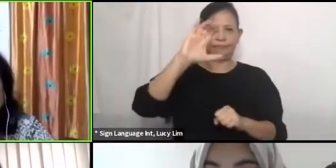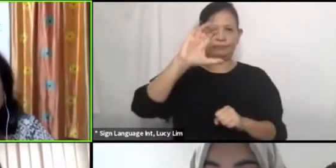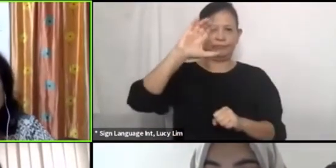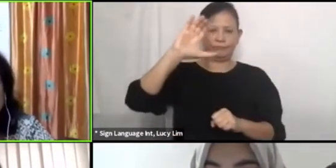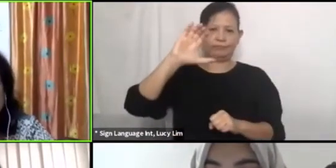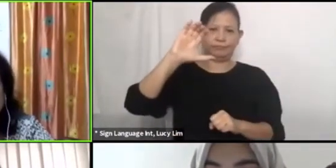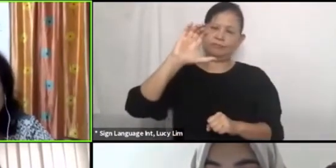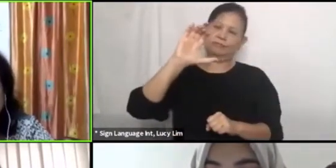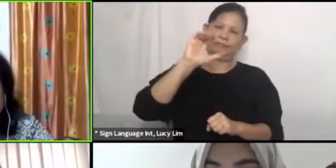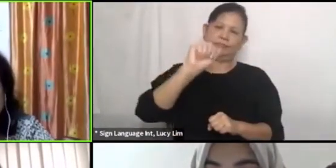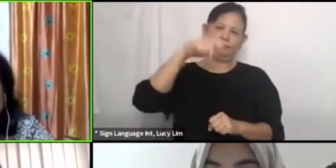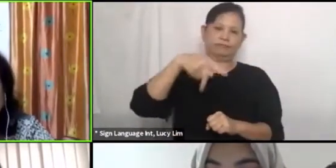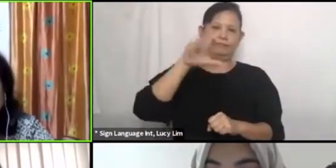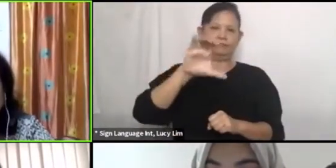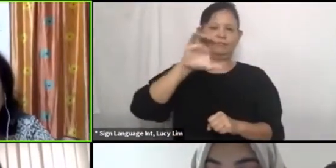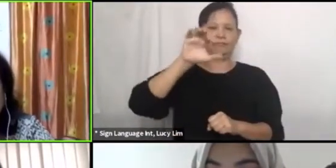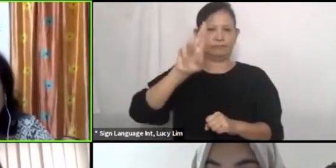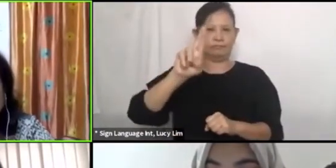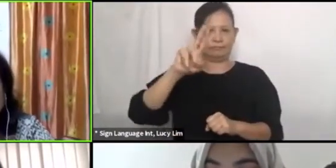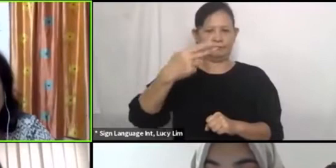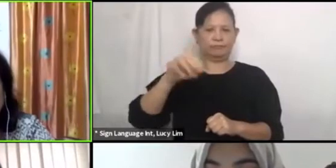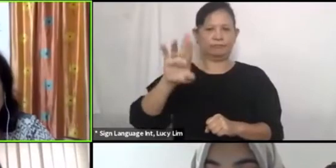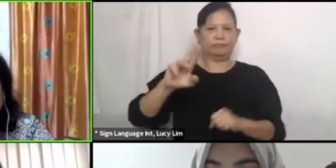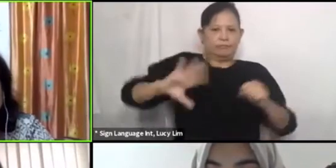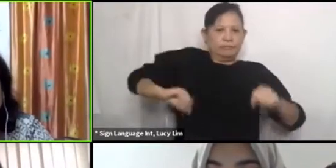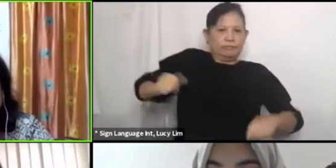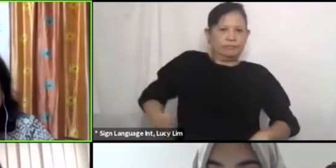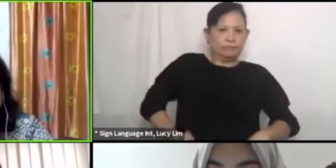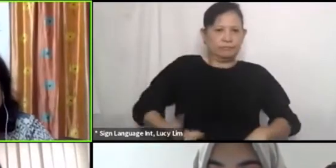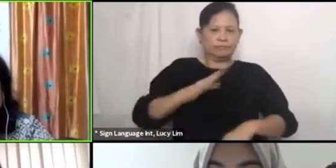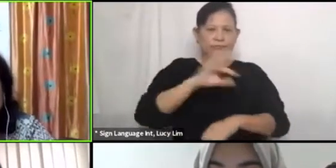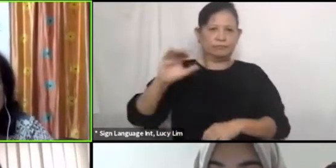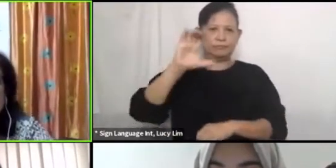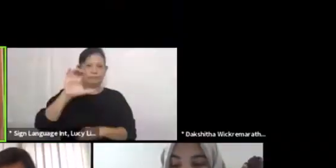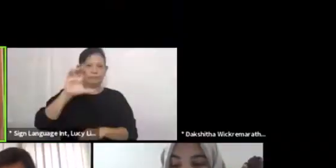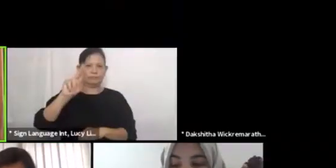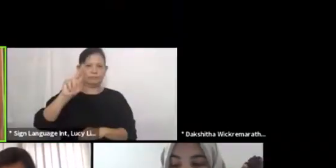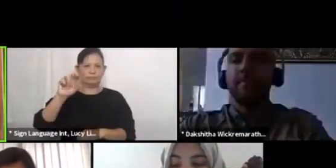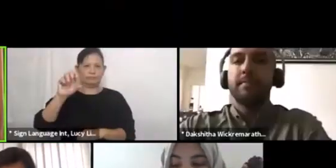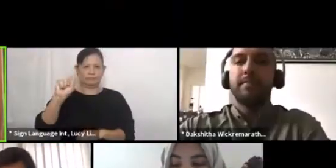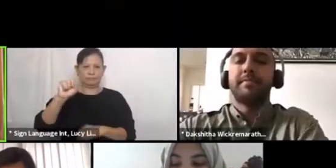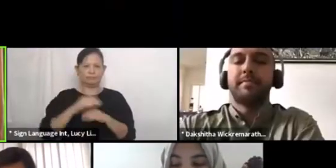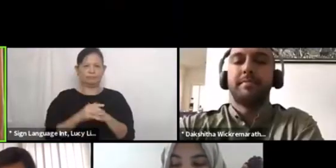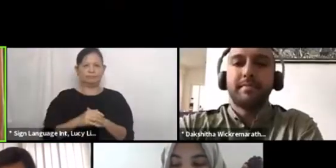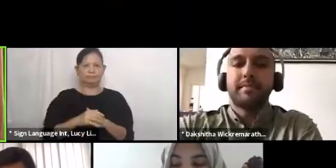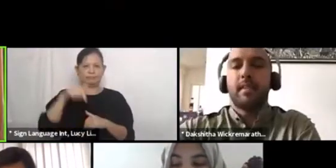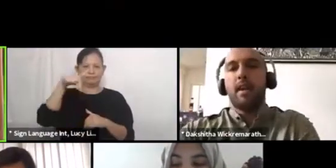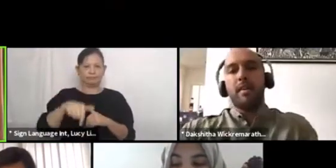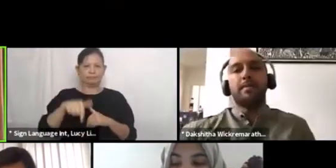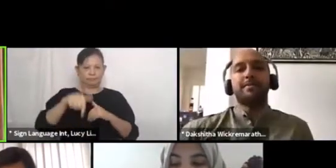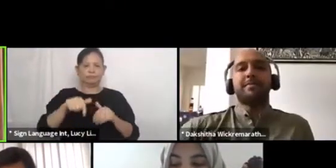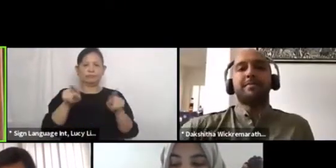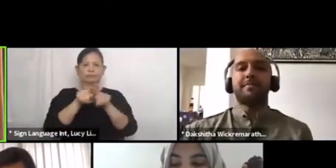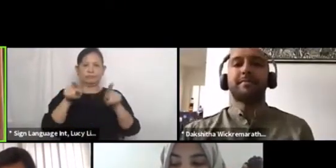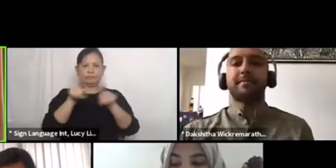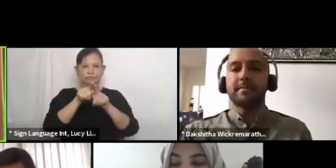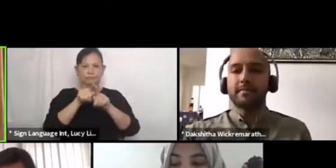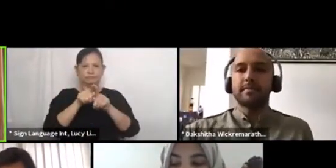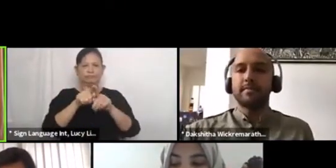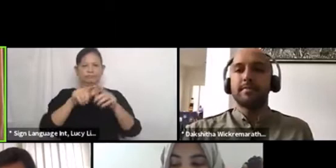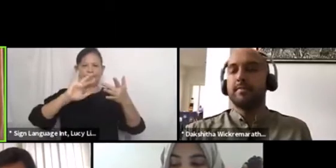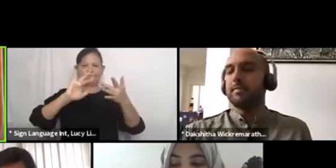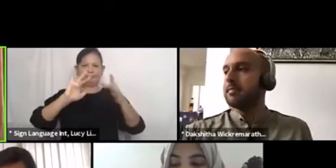Health Association of Cambodia, and CNS. These sessions are also streamed live on the Facebook pages